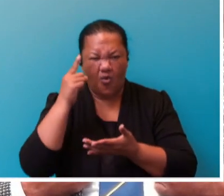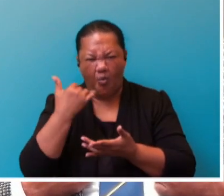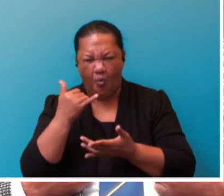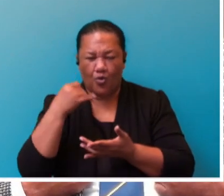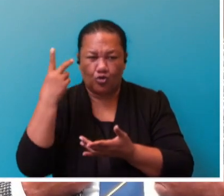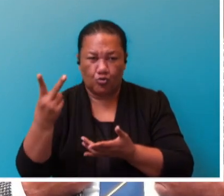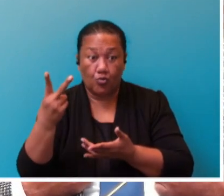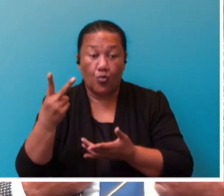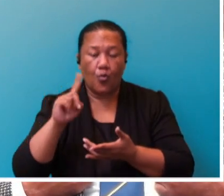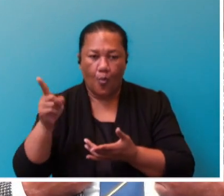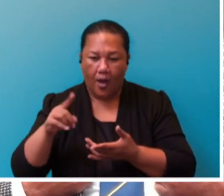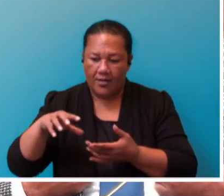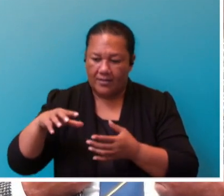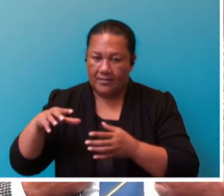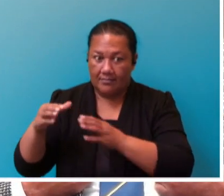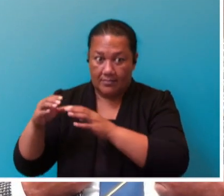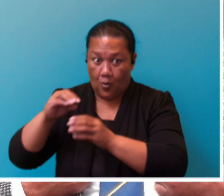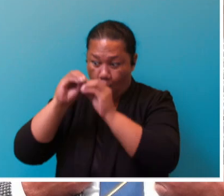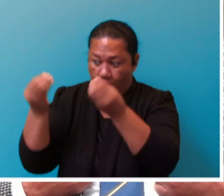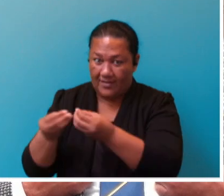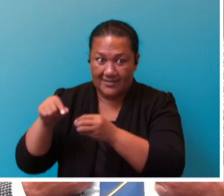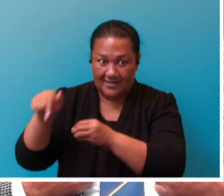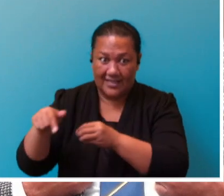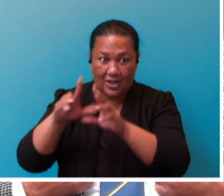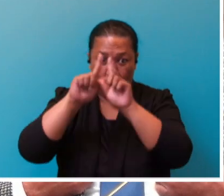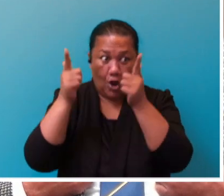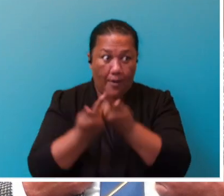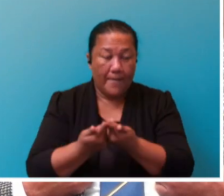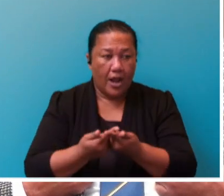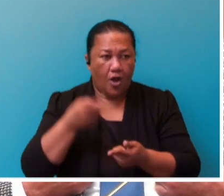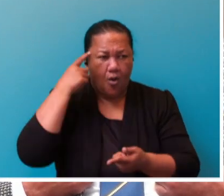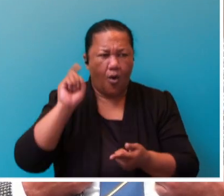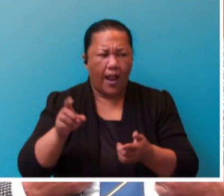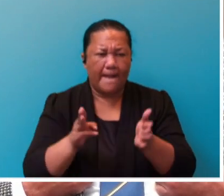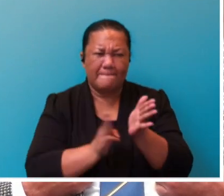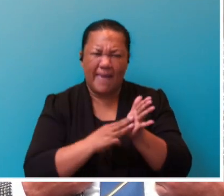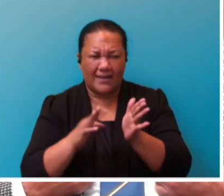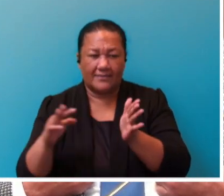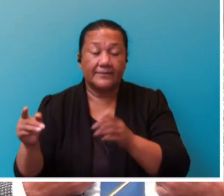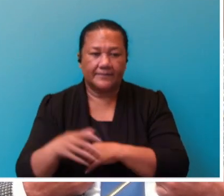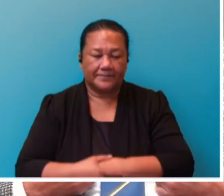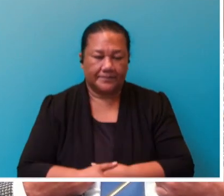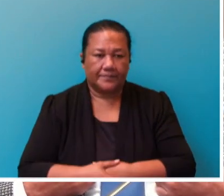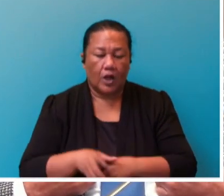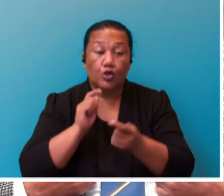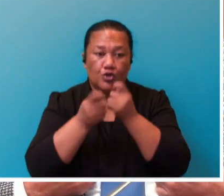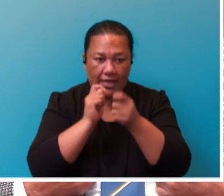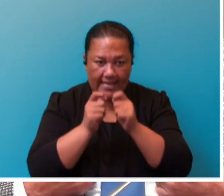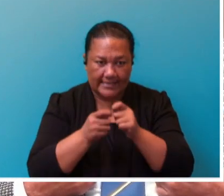firms in the globe, called Mandiant, to actually test